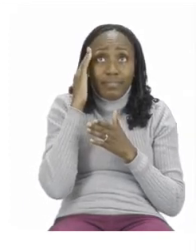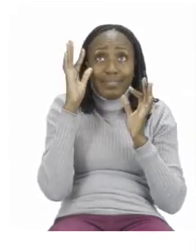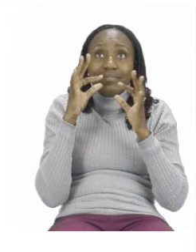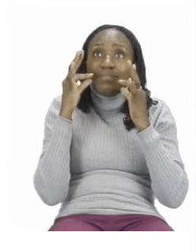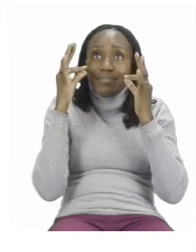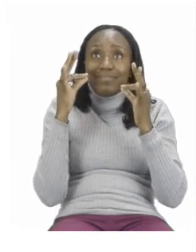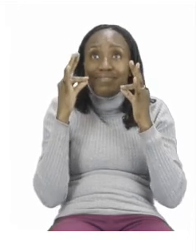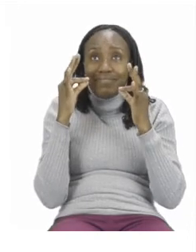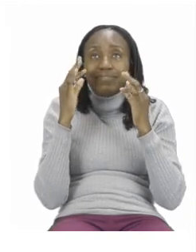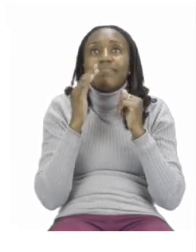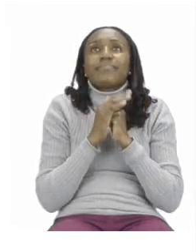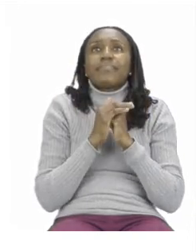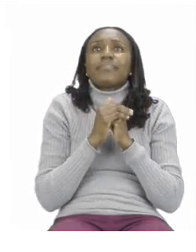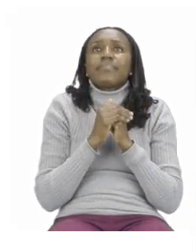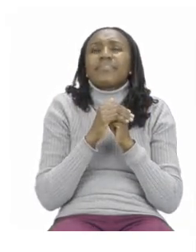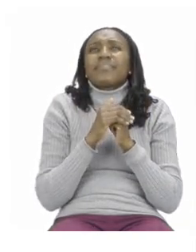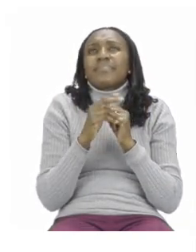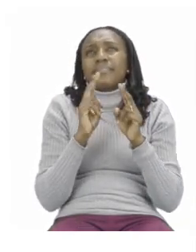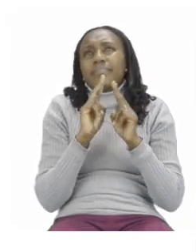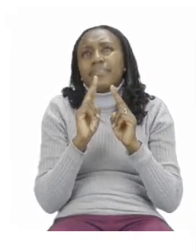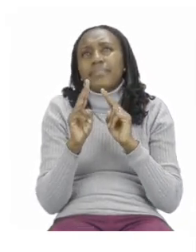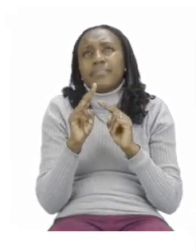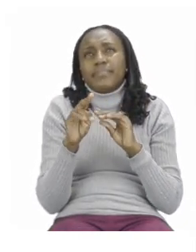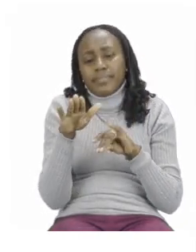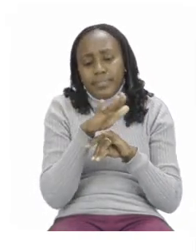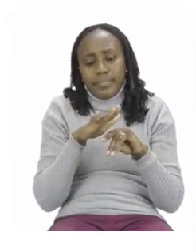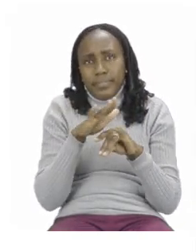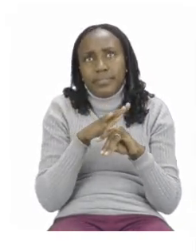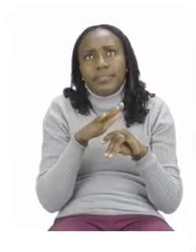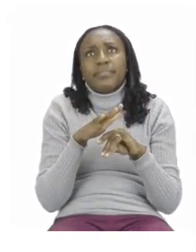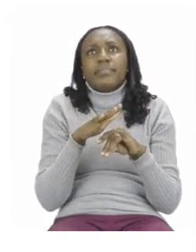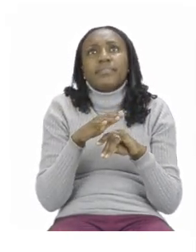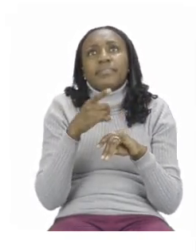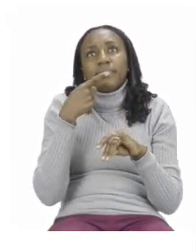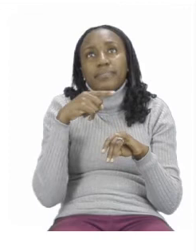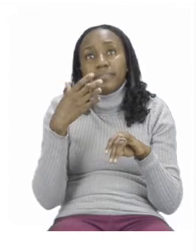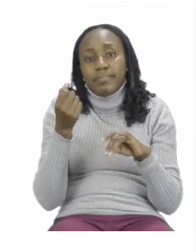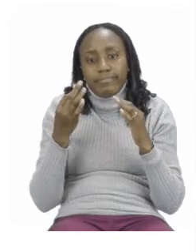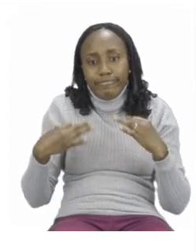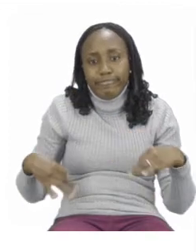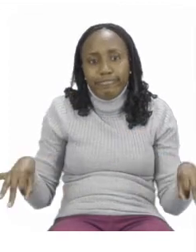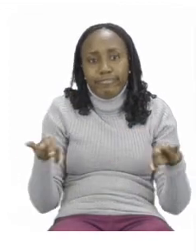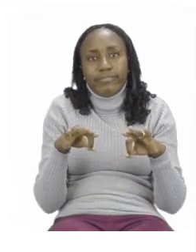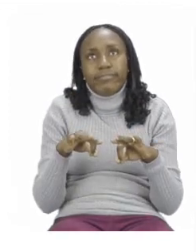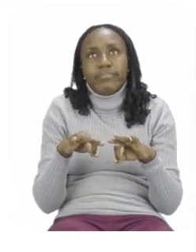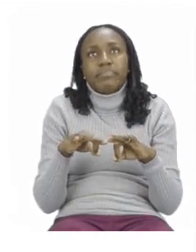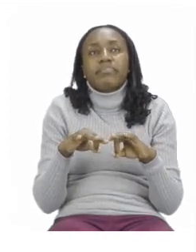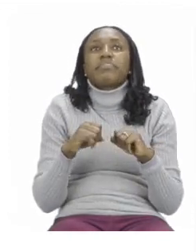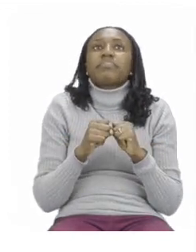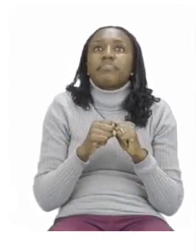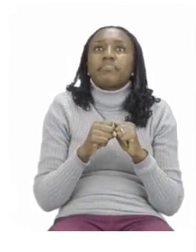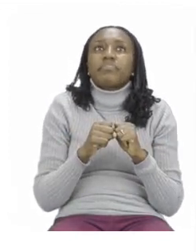MacDonald. And it tells us about the different animals that Old MacDonald has on his farm. So we're going